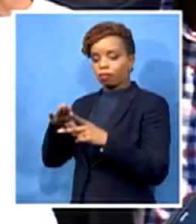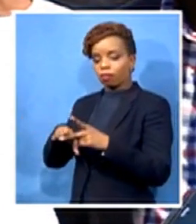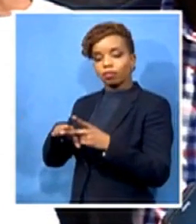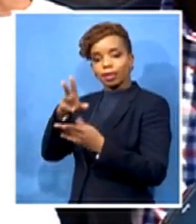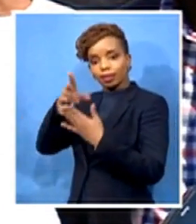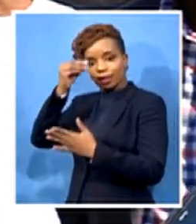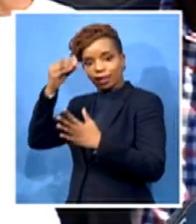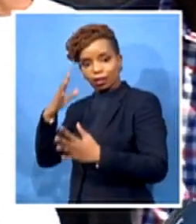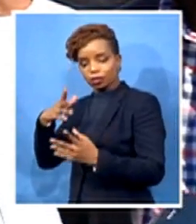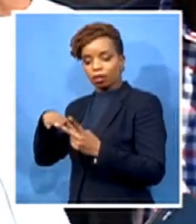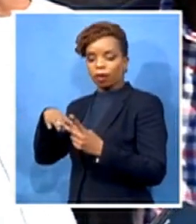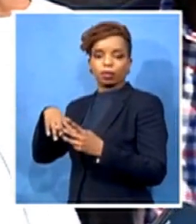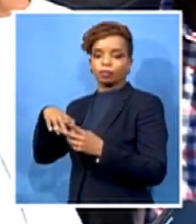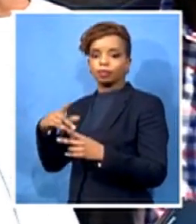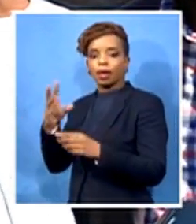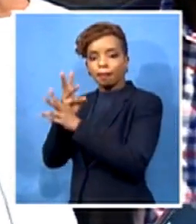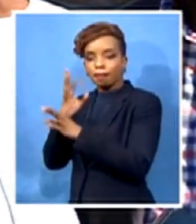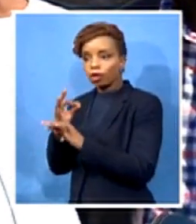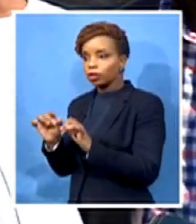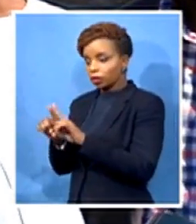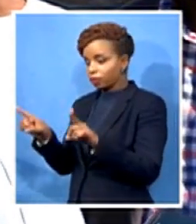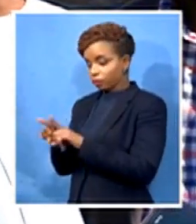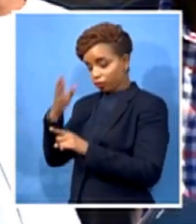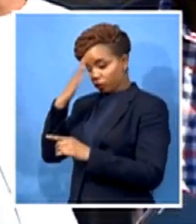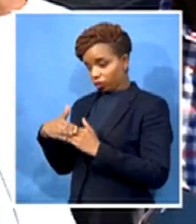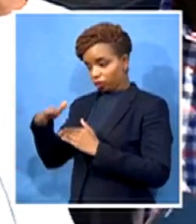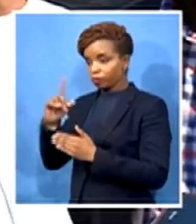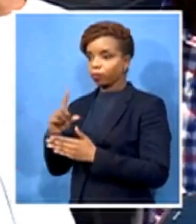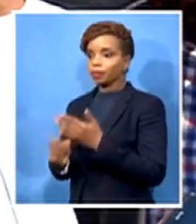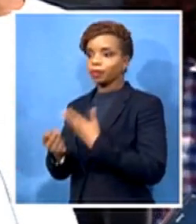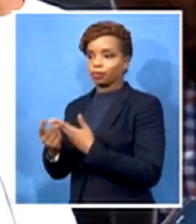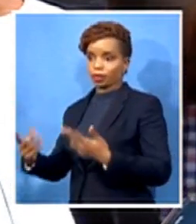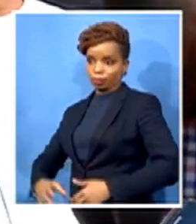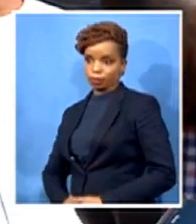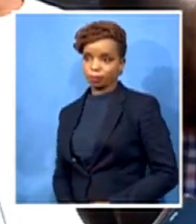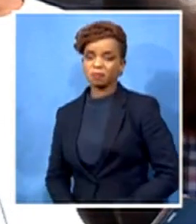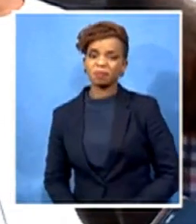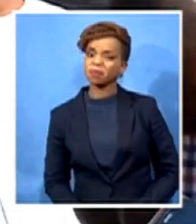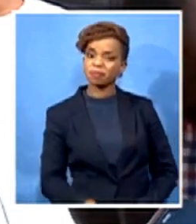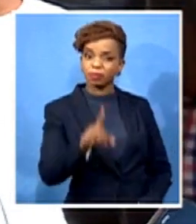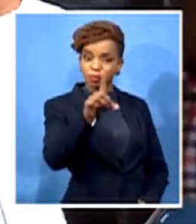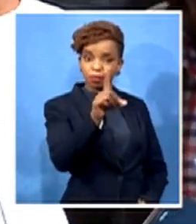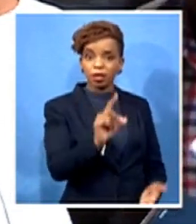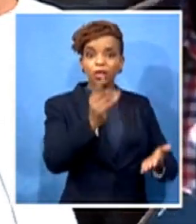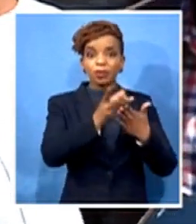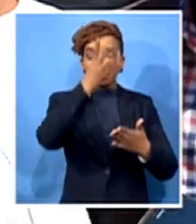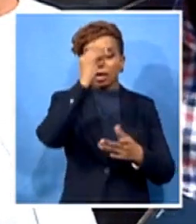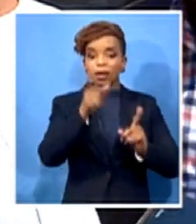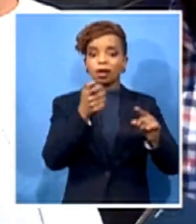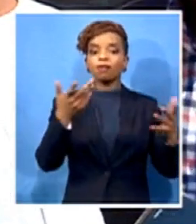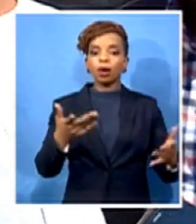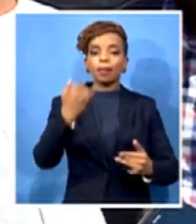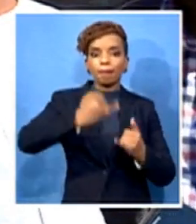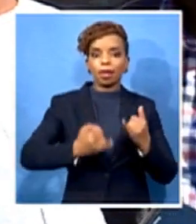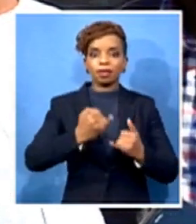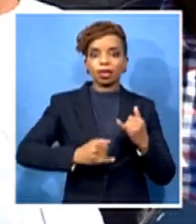next couple of months? No, you learn from your mistakes. When we started, actually, with COVID-19, I don't think we have textbook